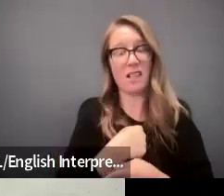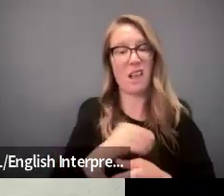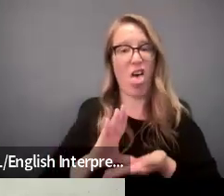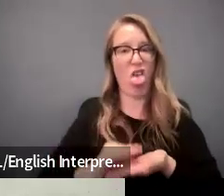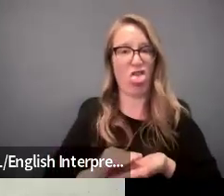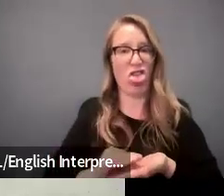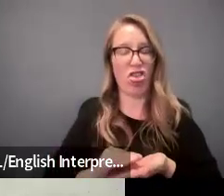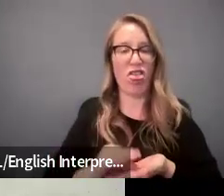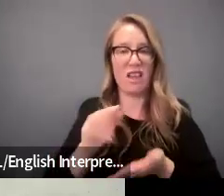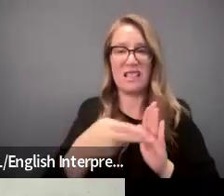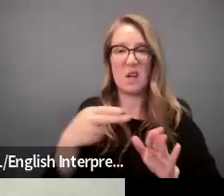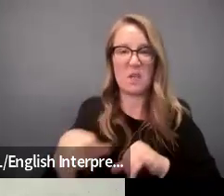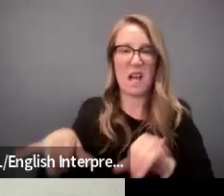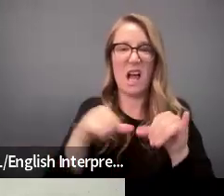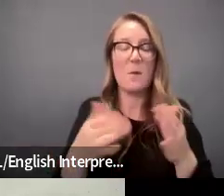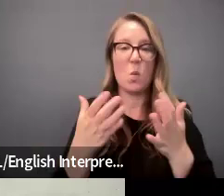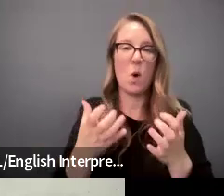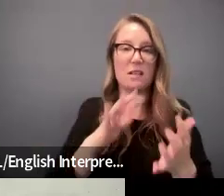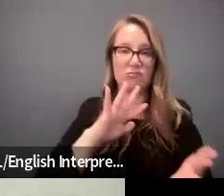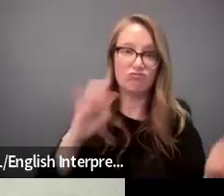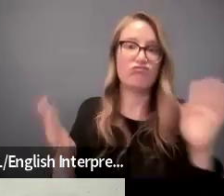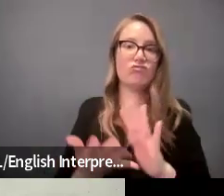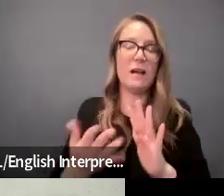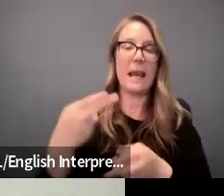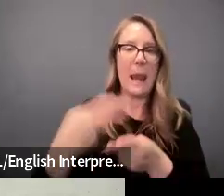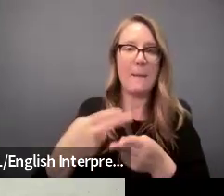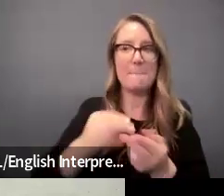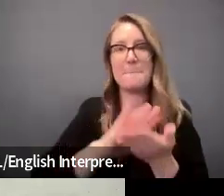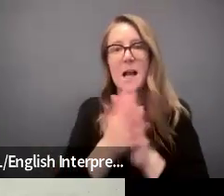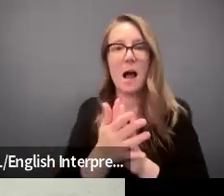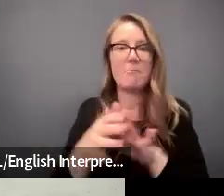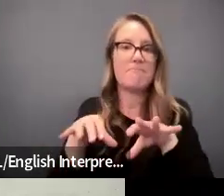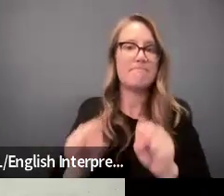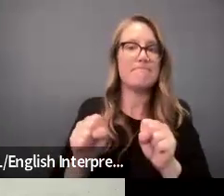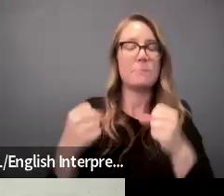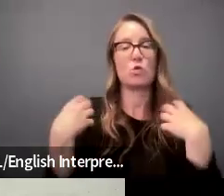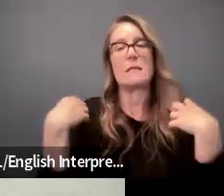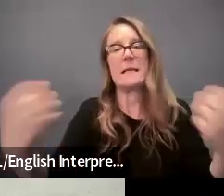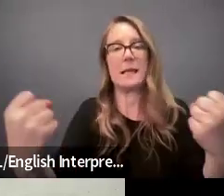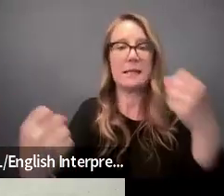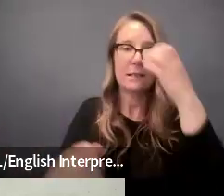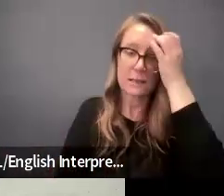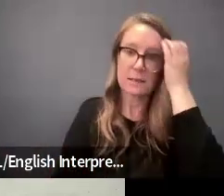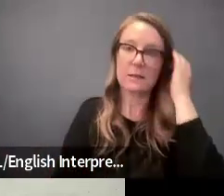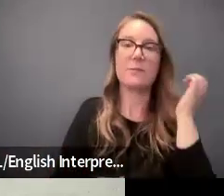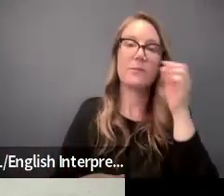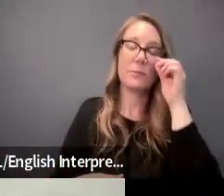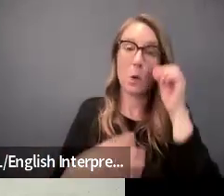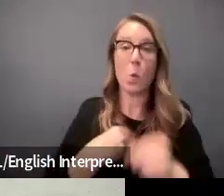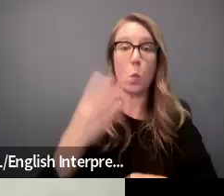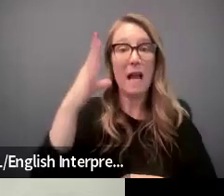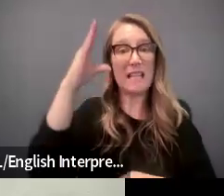degrading stereotype, and they wanted to transform it into a name of and symbol of resilience. Because Anglo teachers